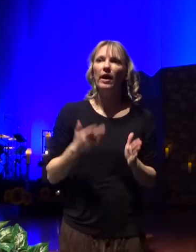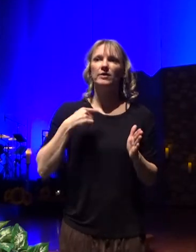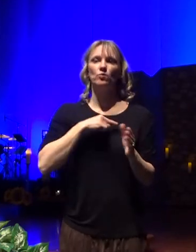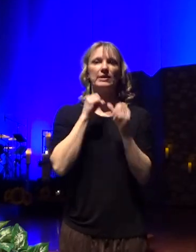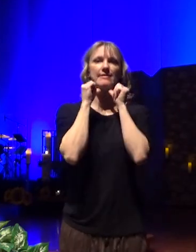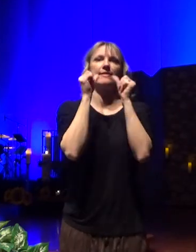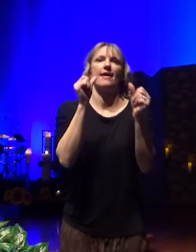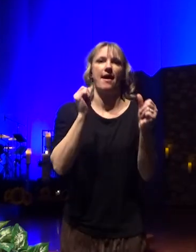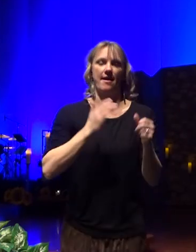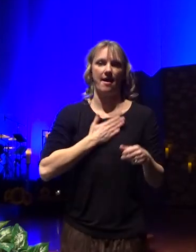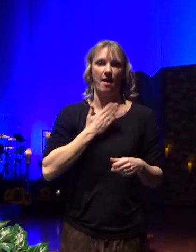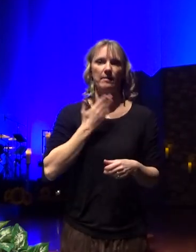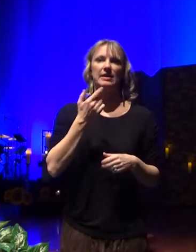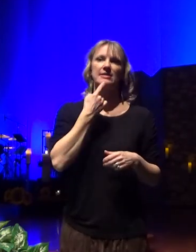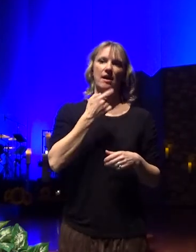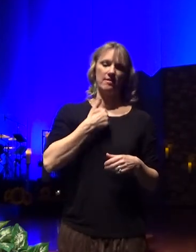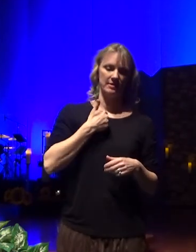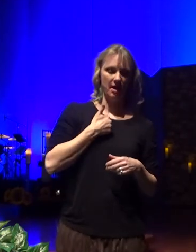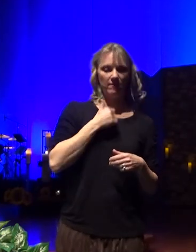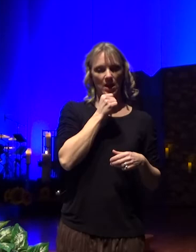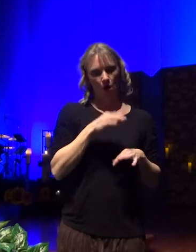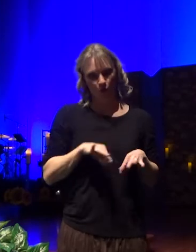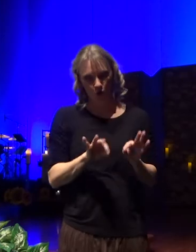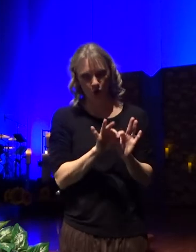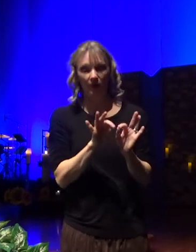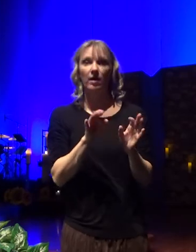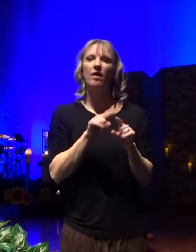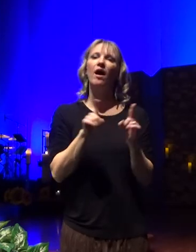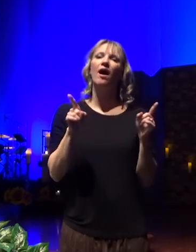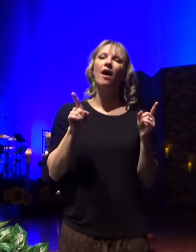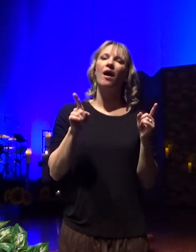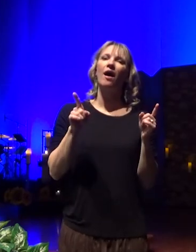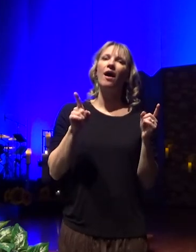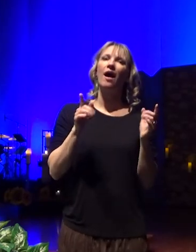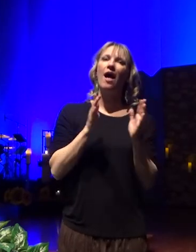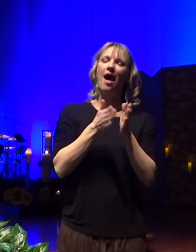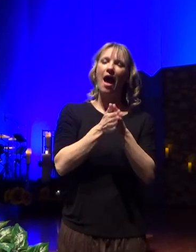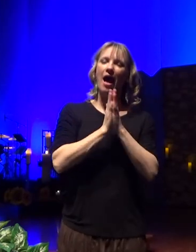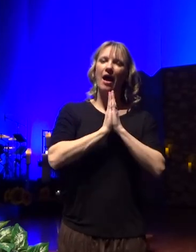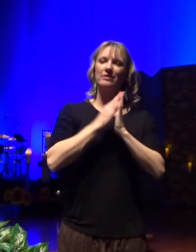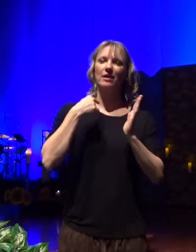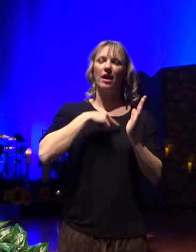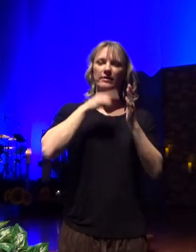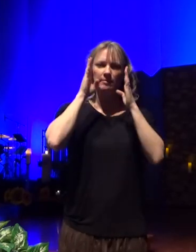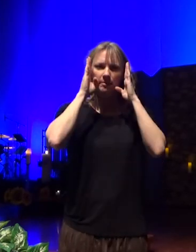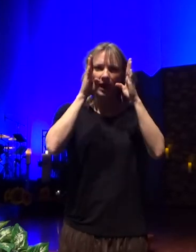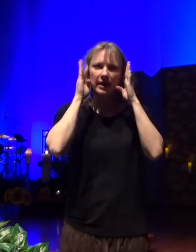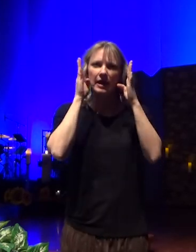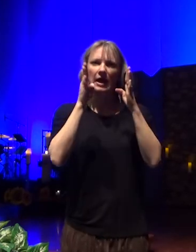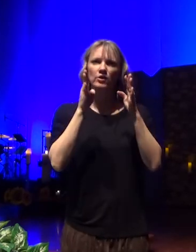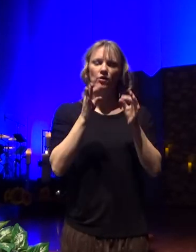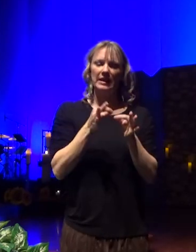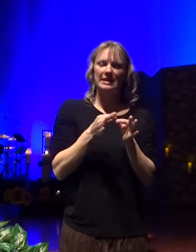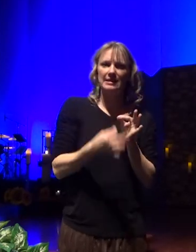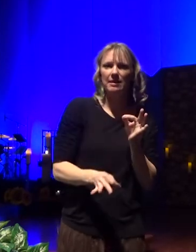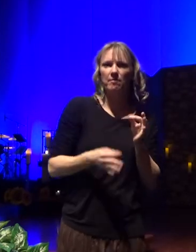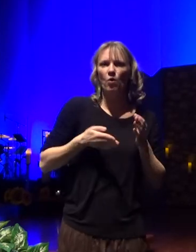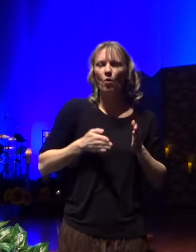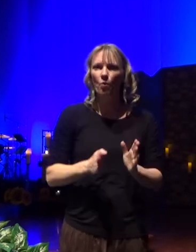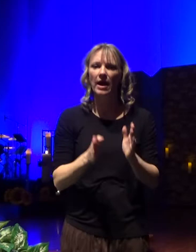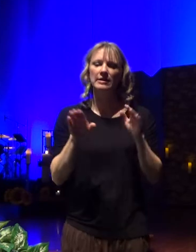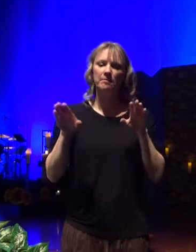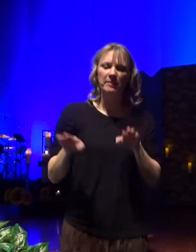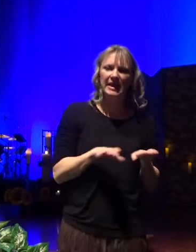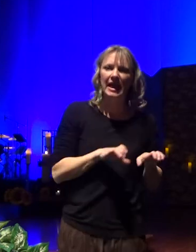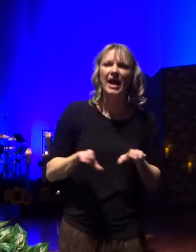deny ourselves happiness, that we can tell ourselves we're unworthy. But I invite us to pay attention to these little, subtle ways,